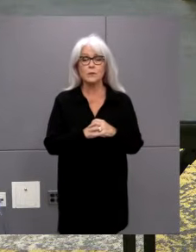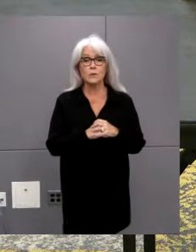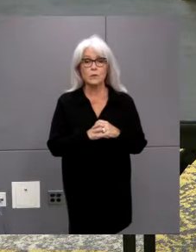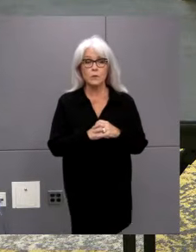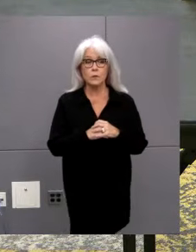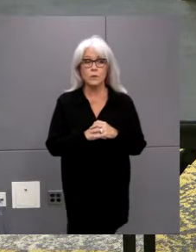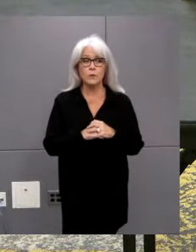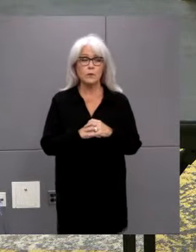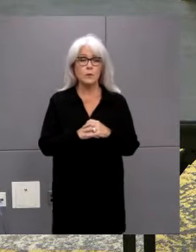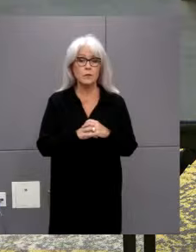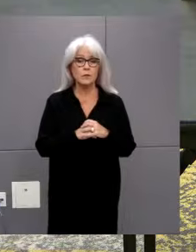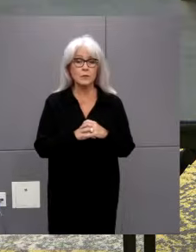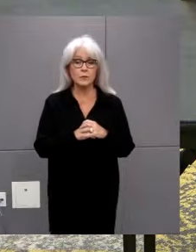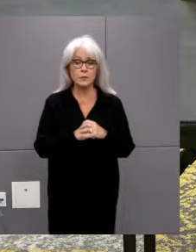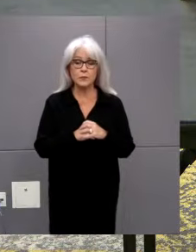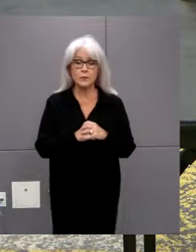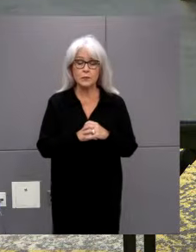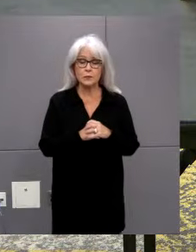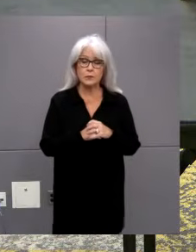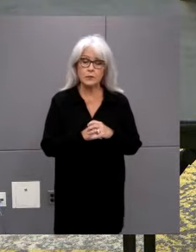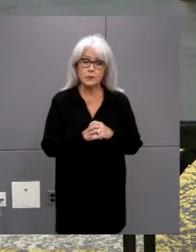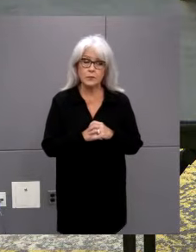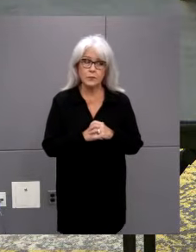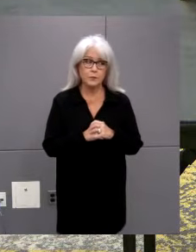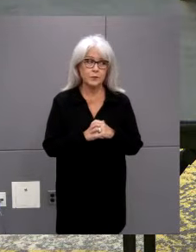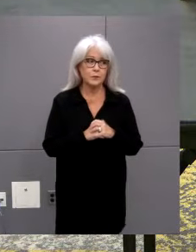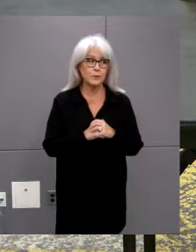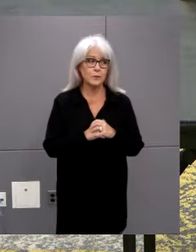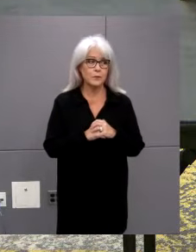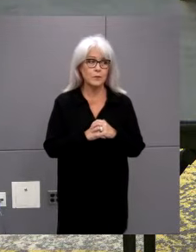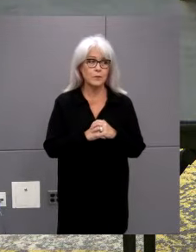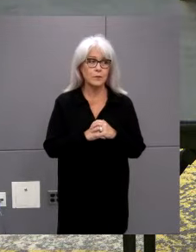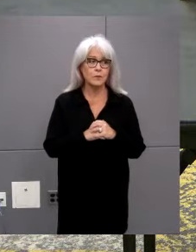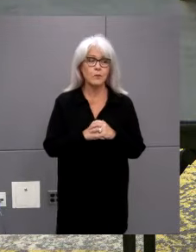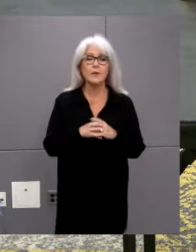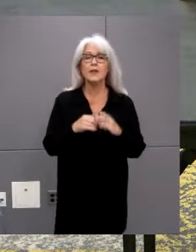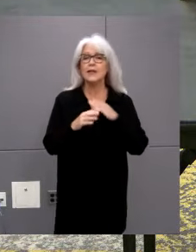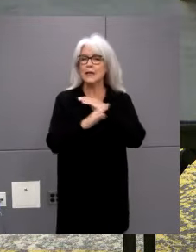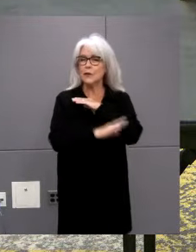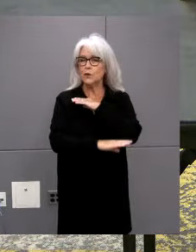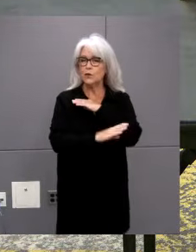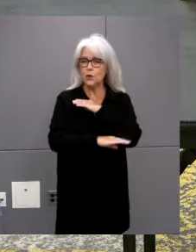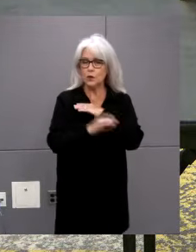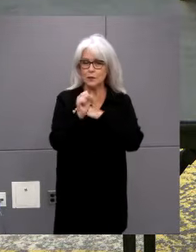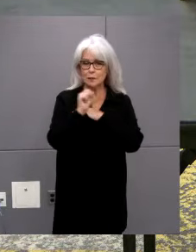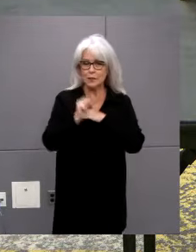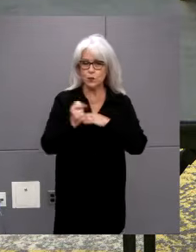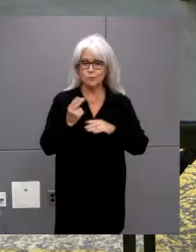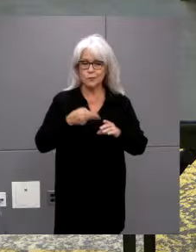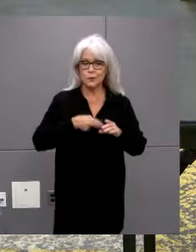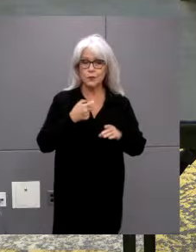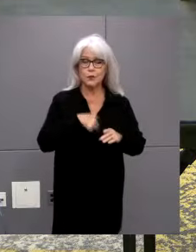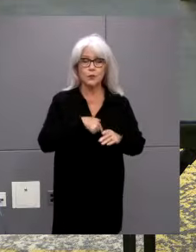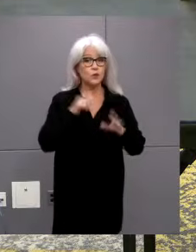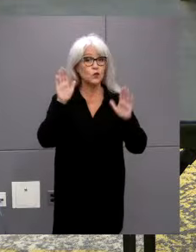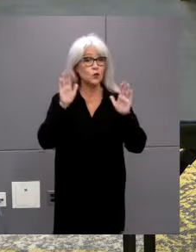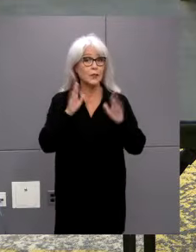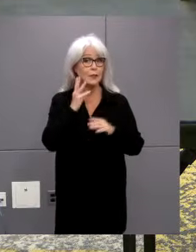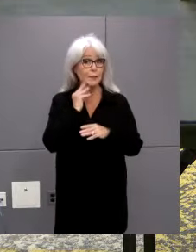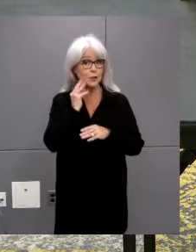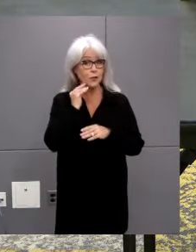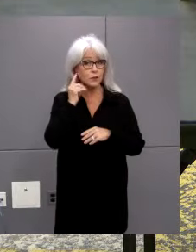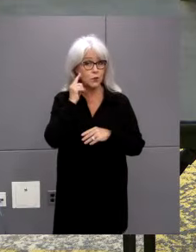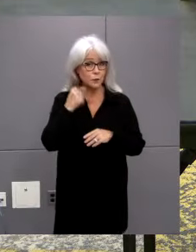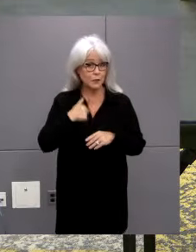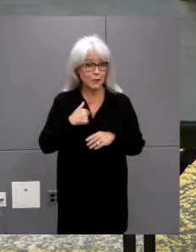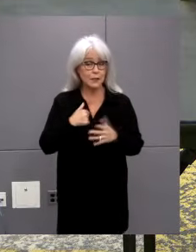I joined the ASPAC fall semester, and it was a great experience for me.